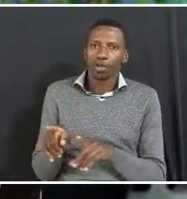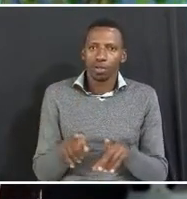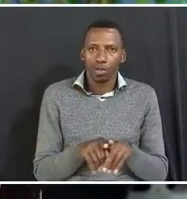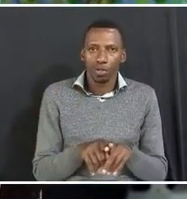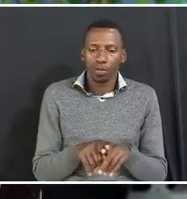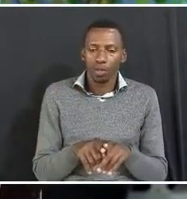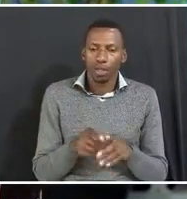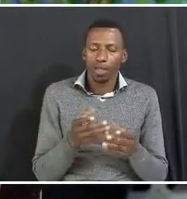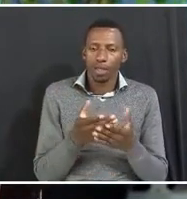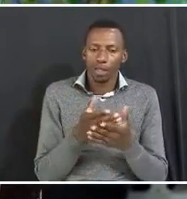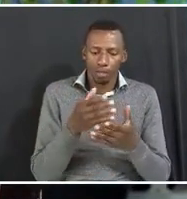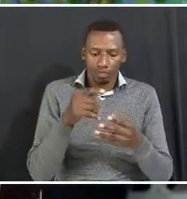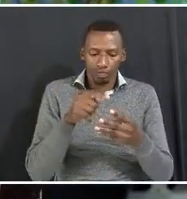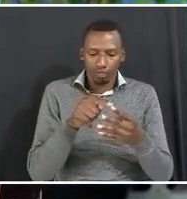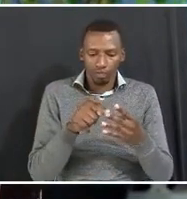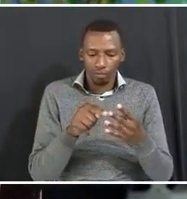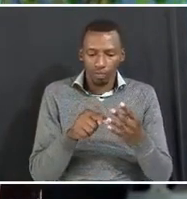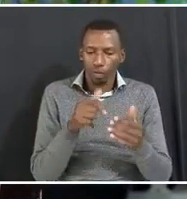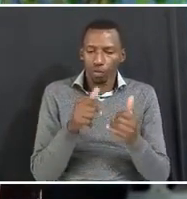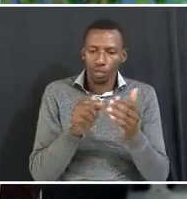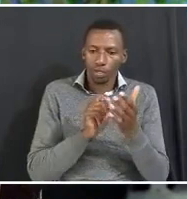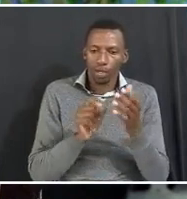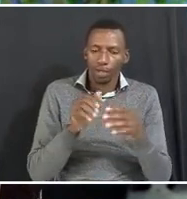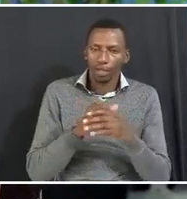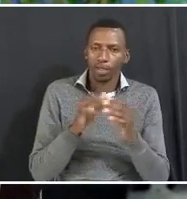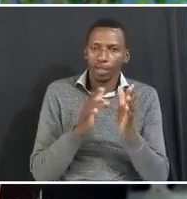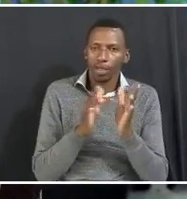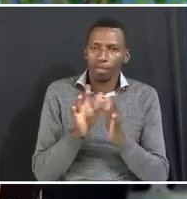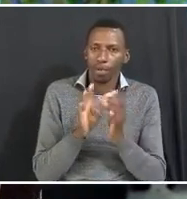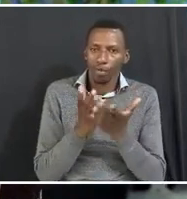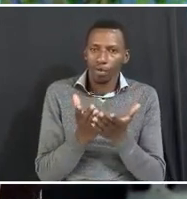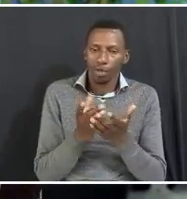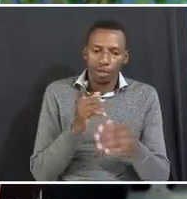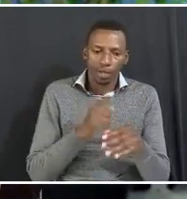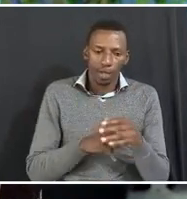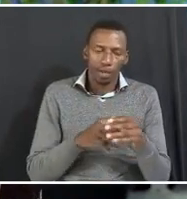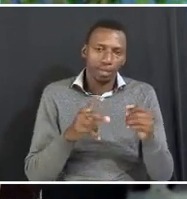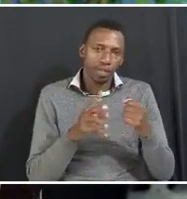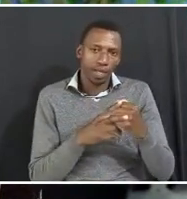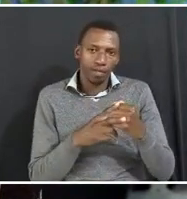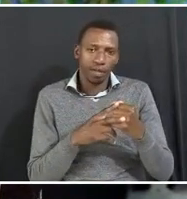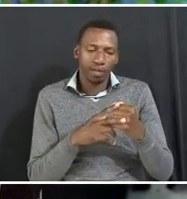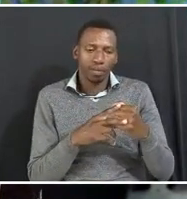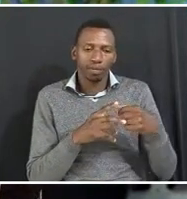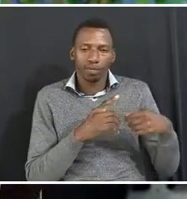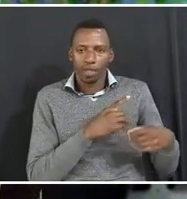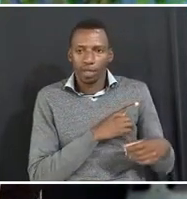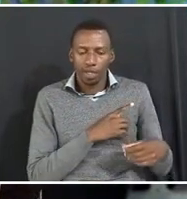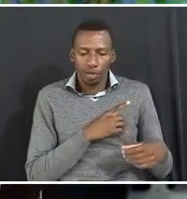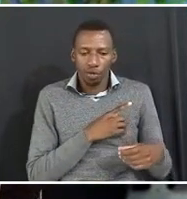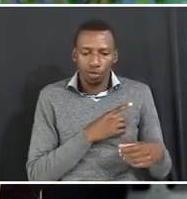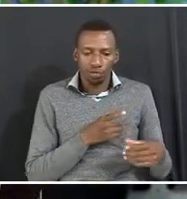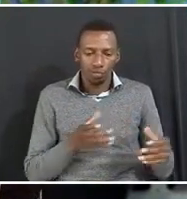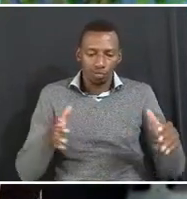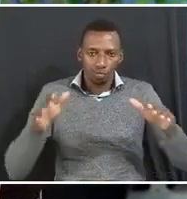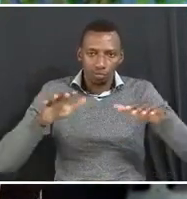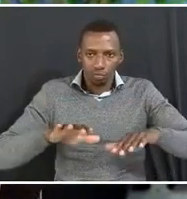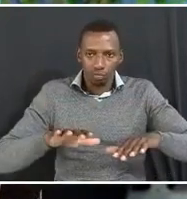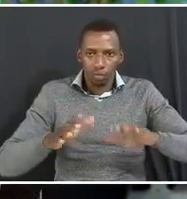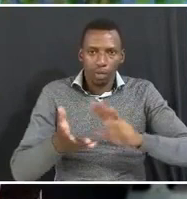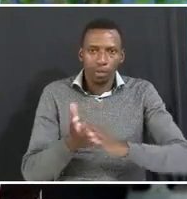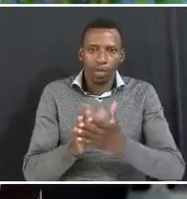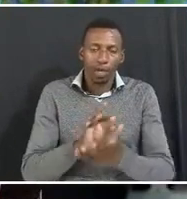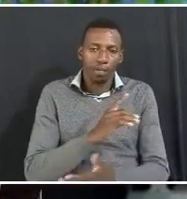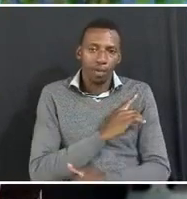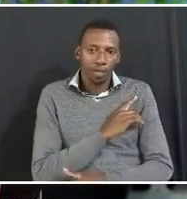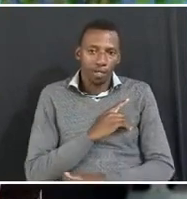those qualities that were written in the Bible, when the seven deacons were being anointed to become deacons, we too